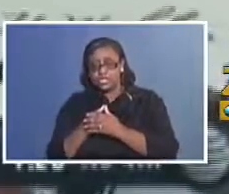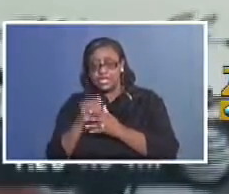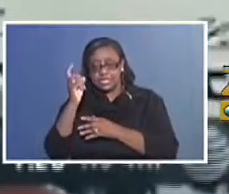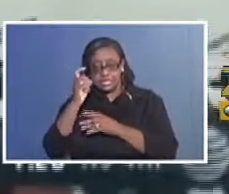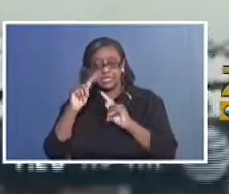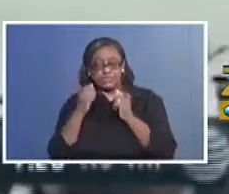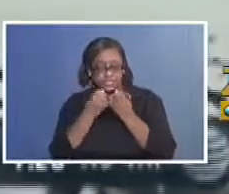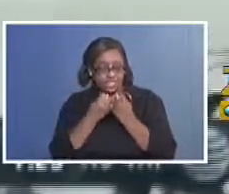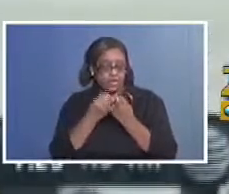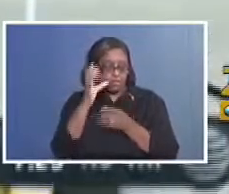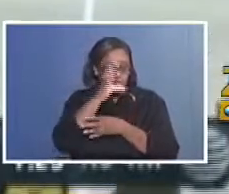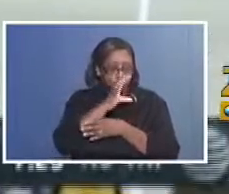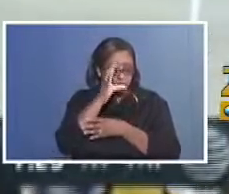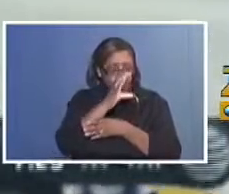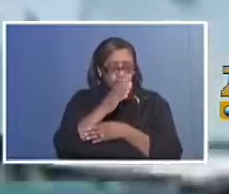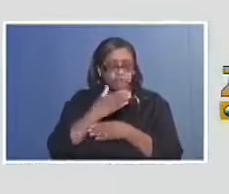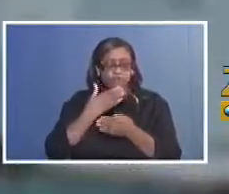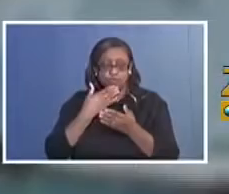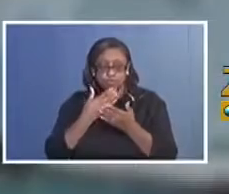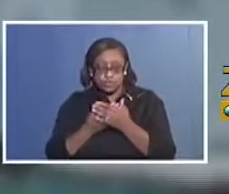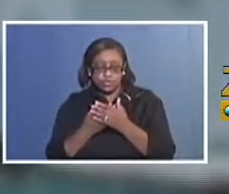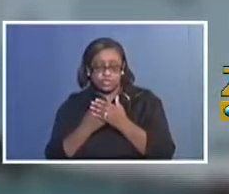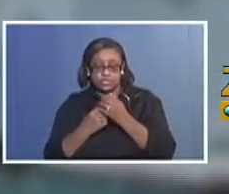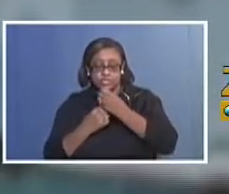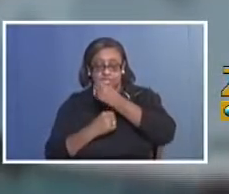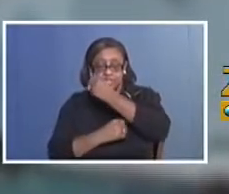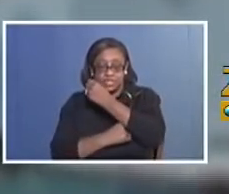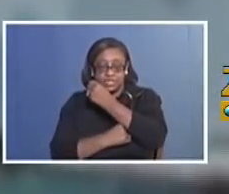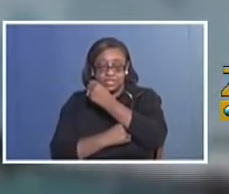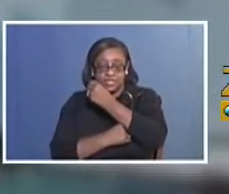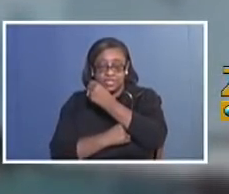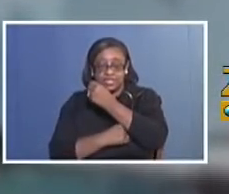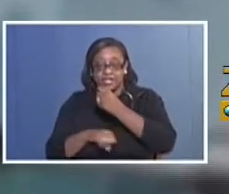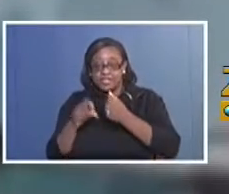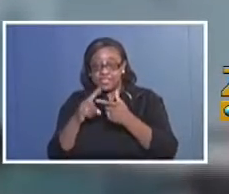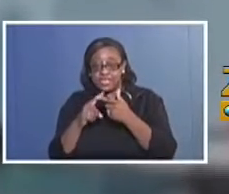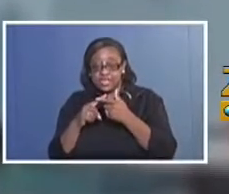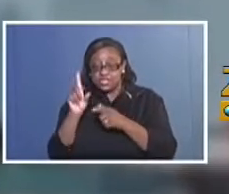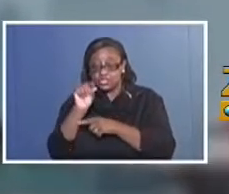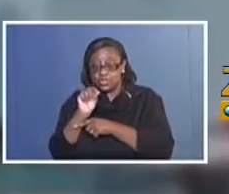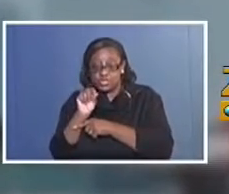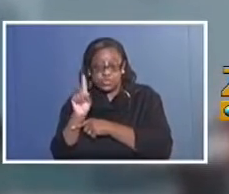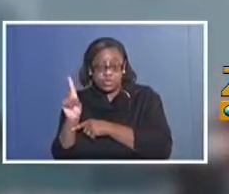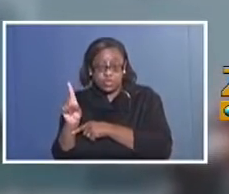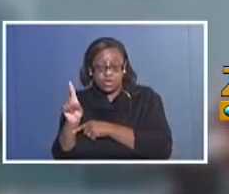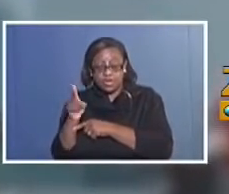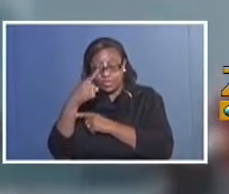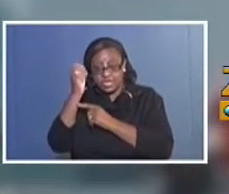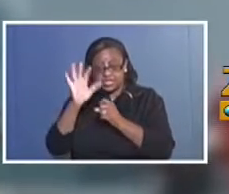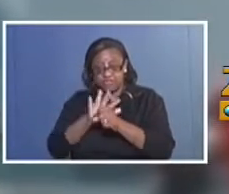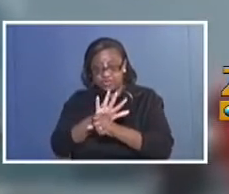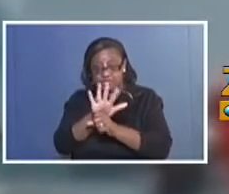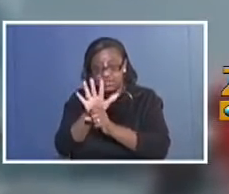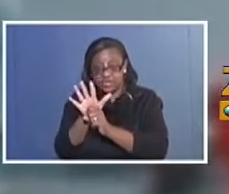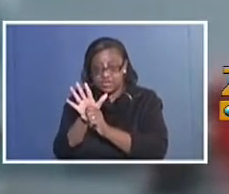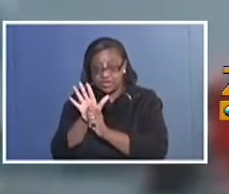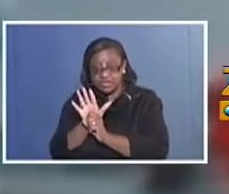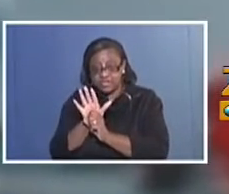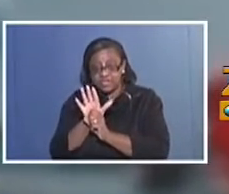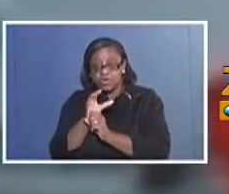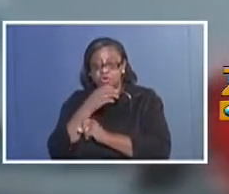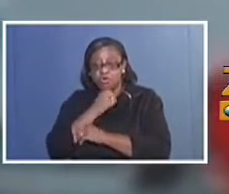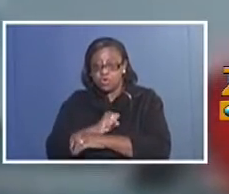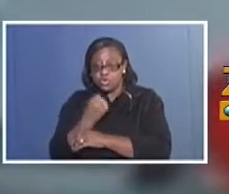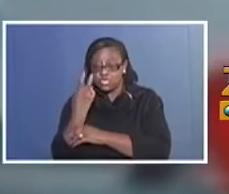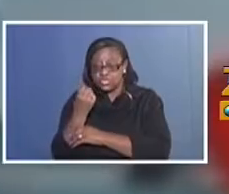team looking for a boost. And after returning since it was postponed in 2021 due to the coronavirus pandemic,